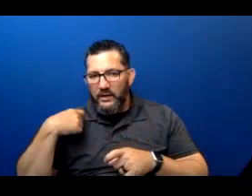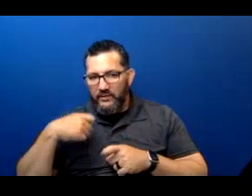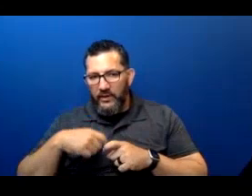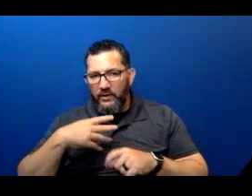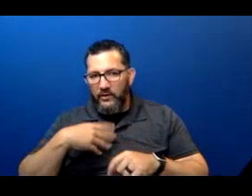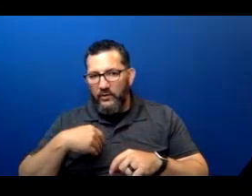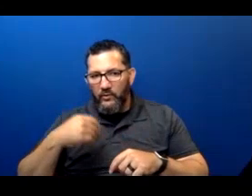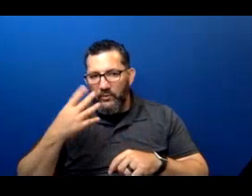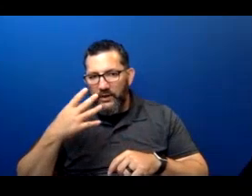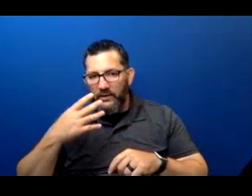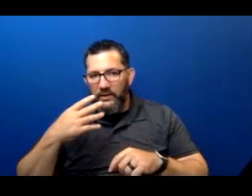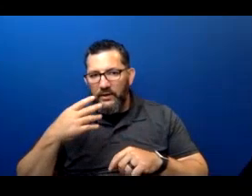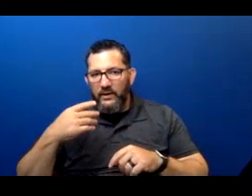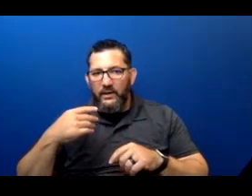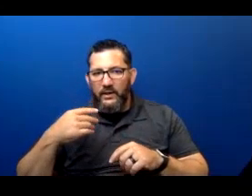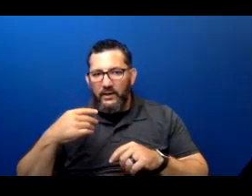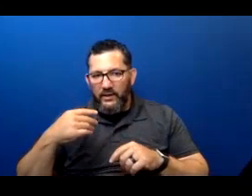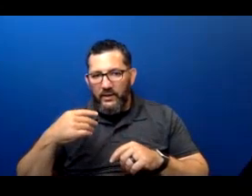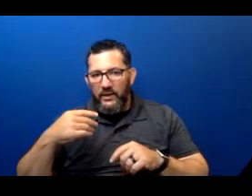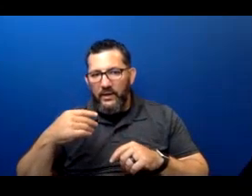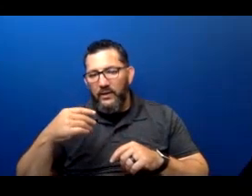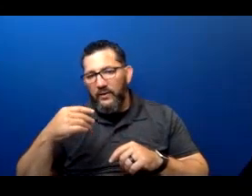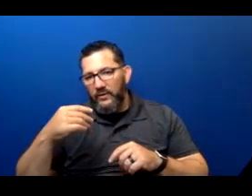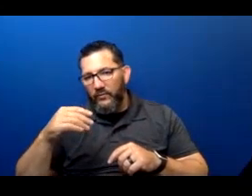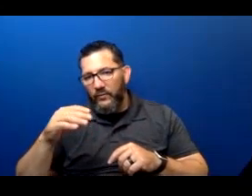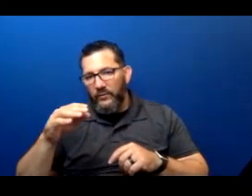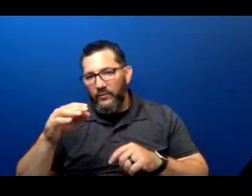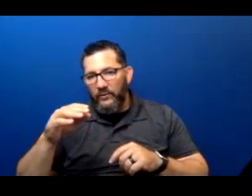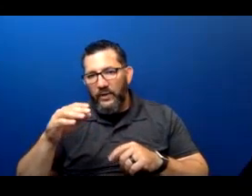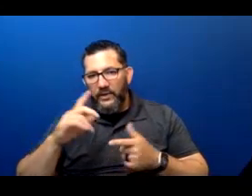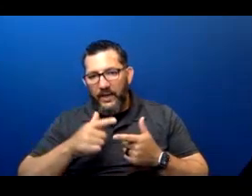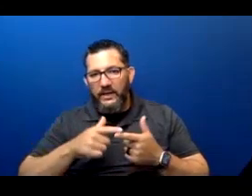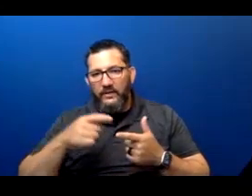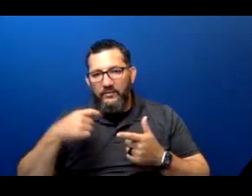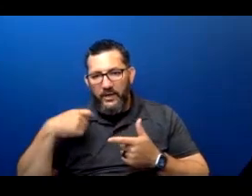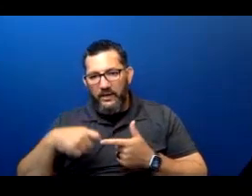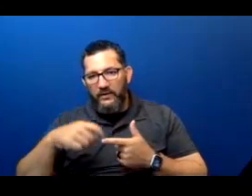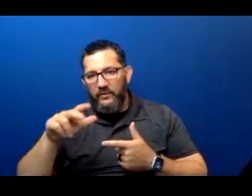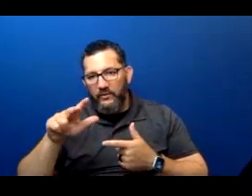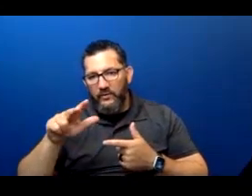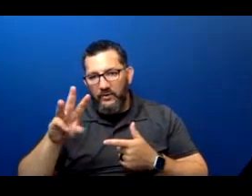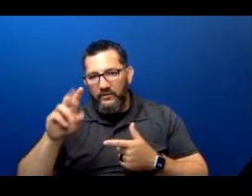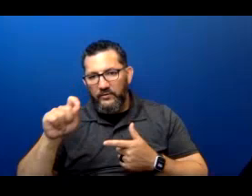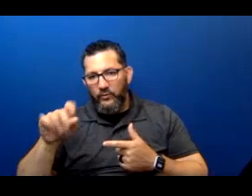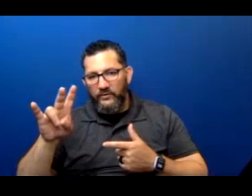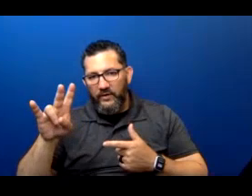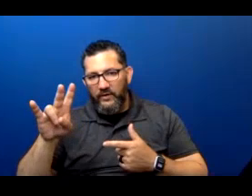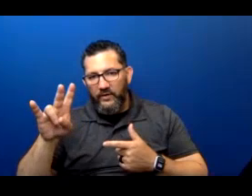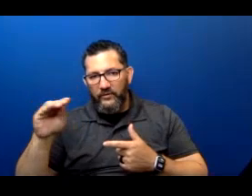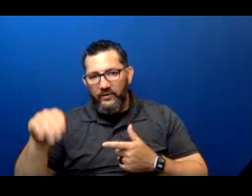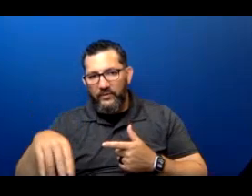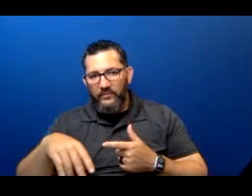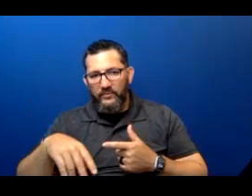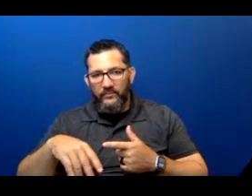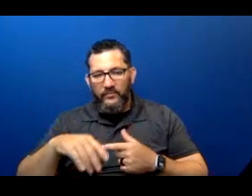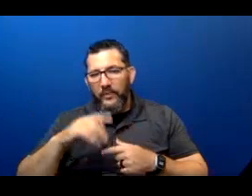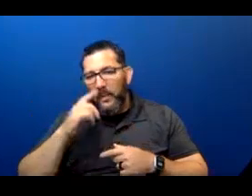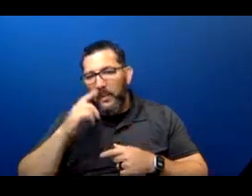at 39.4%, followed by Hispanics at 36.7%.